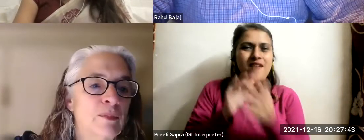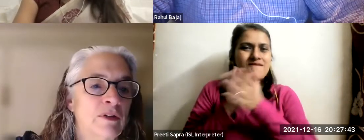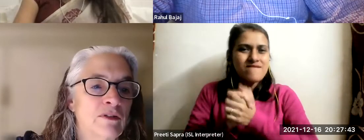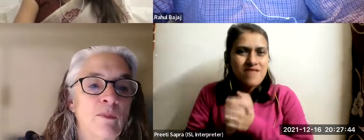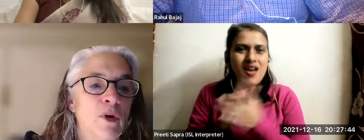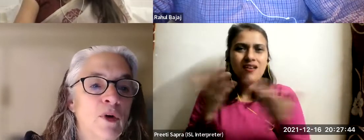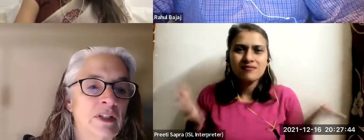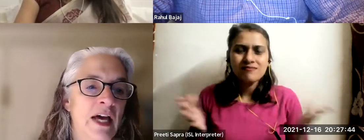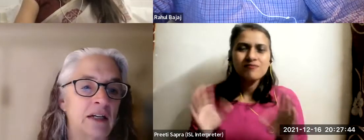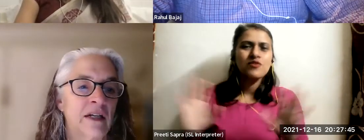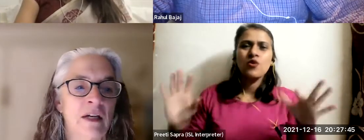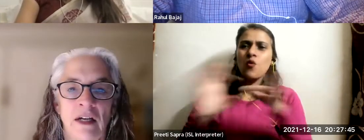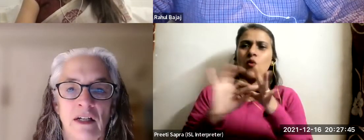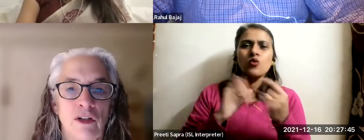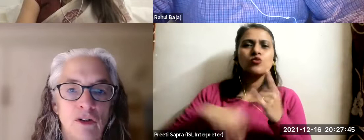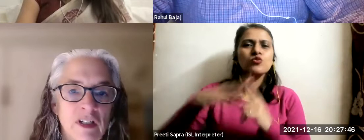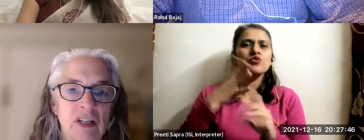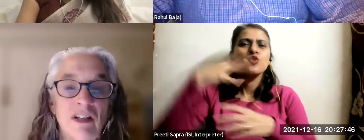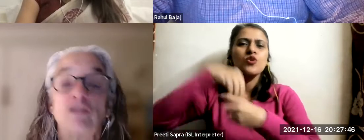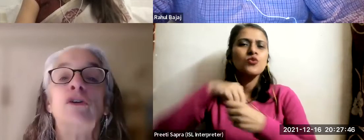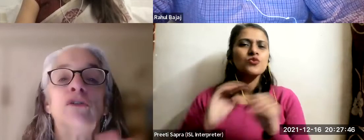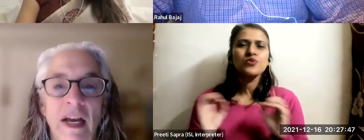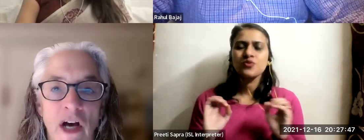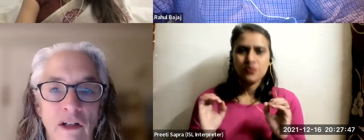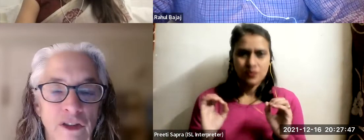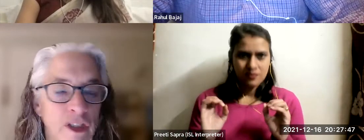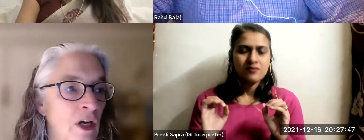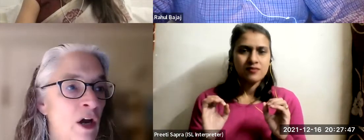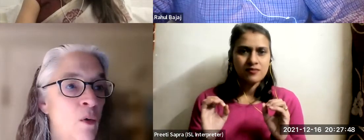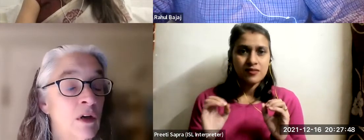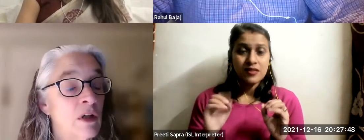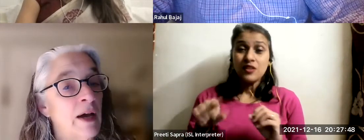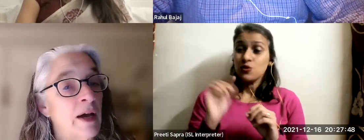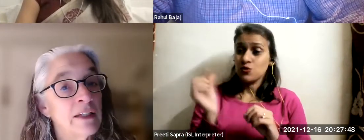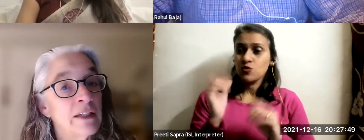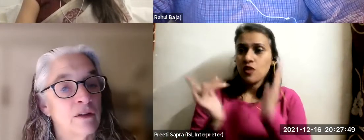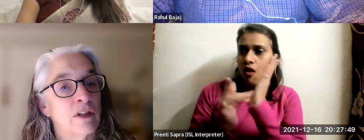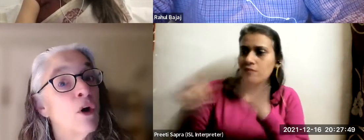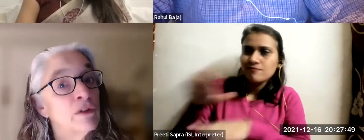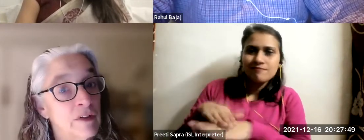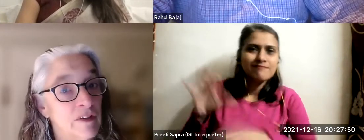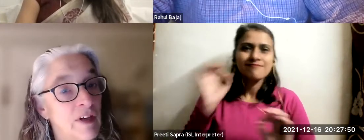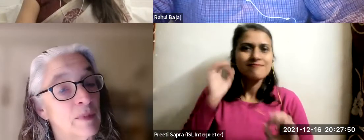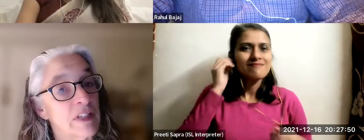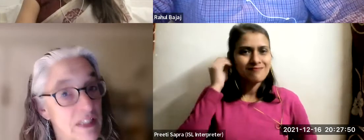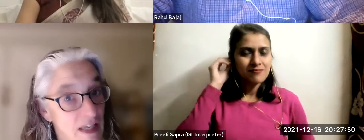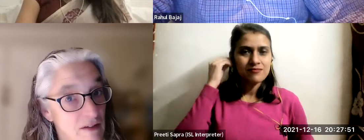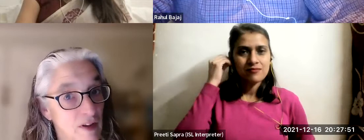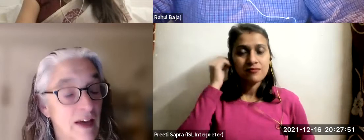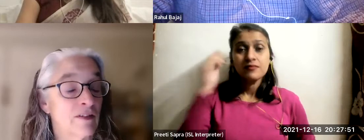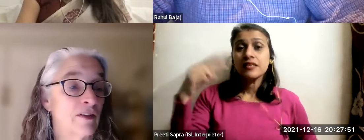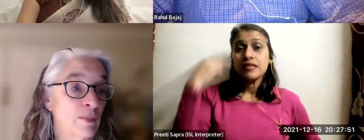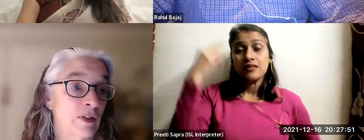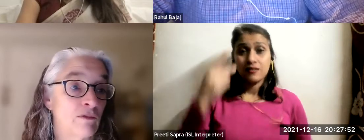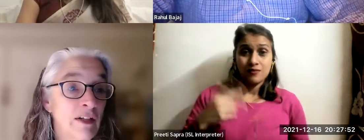in a hospital somewhere that doesn't use technology. Well, I can tell you that the only reason I've been